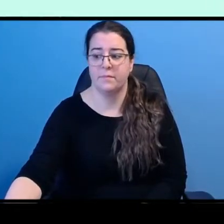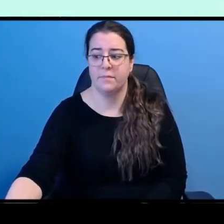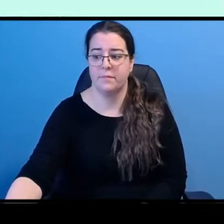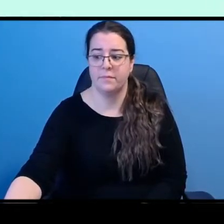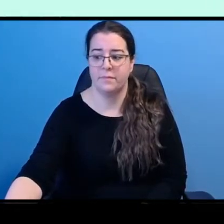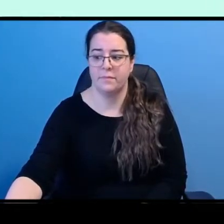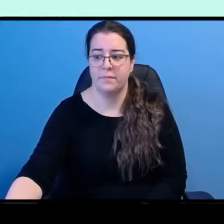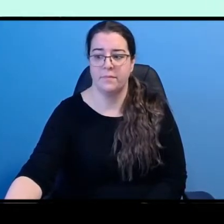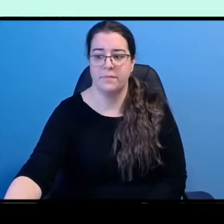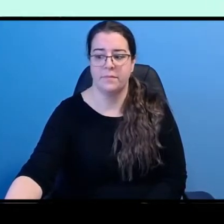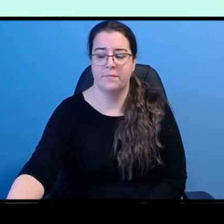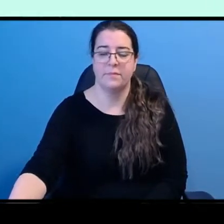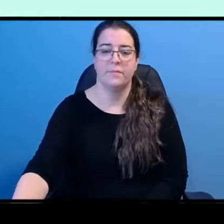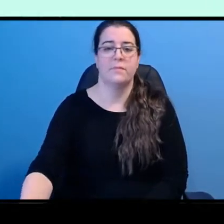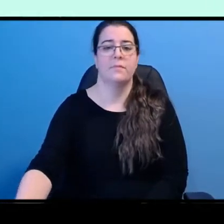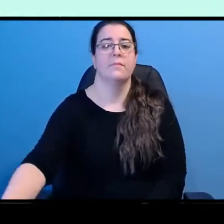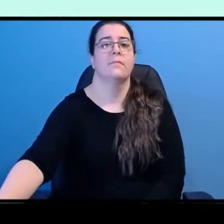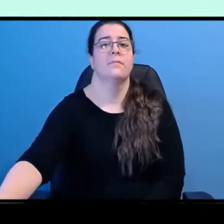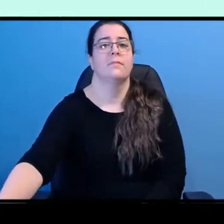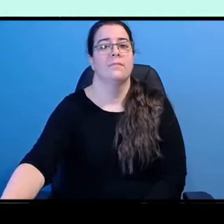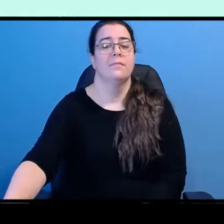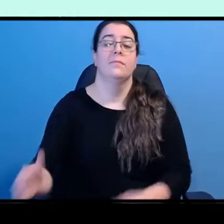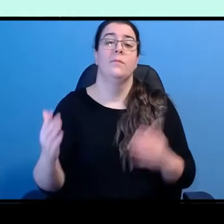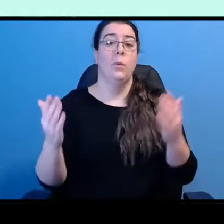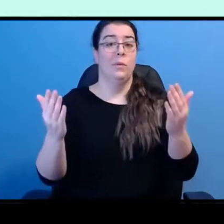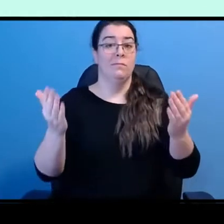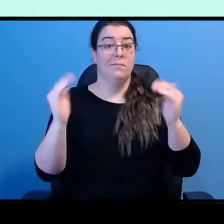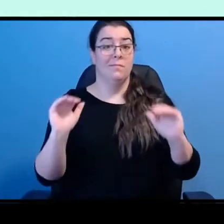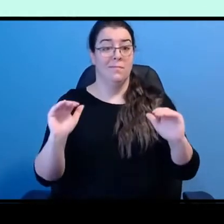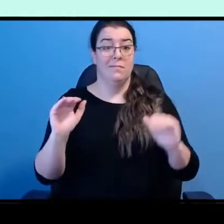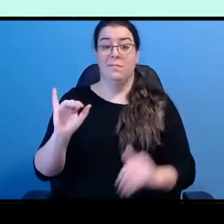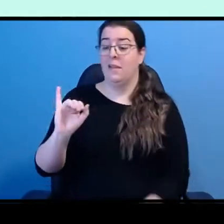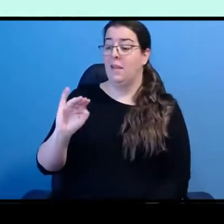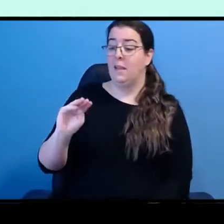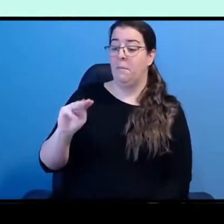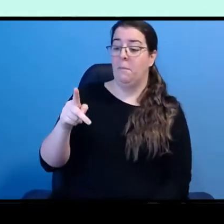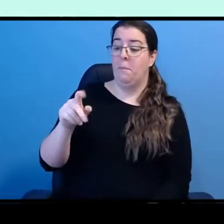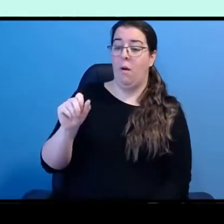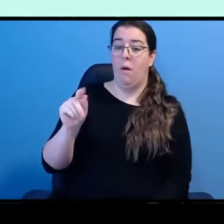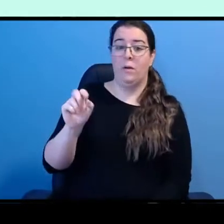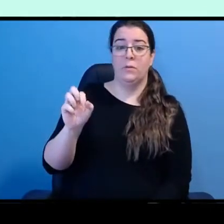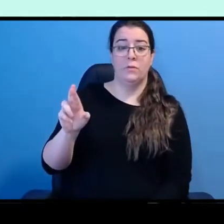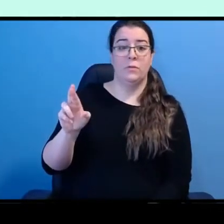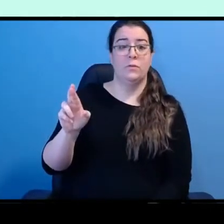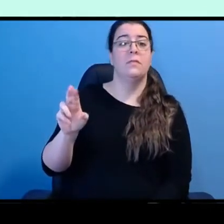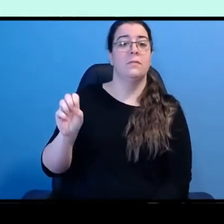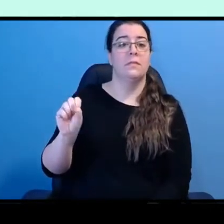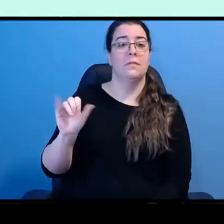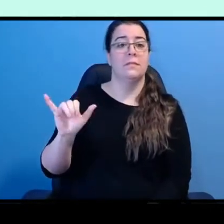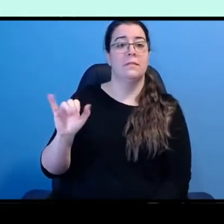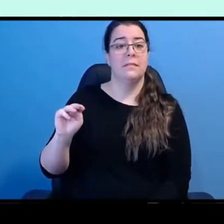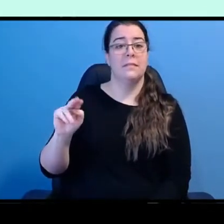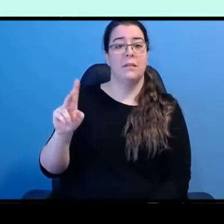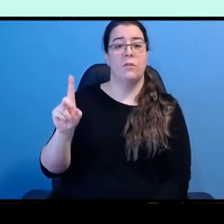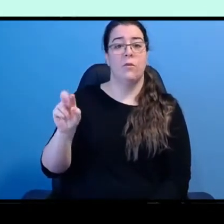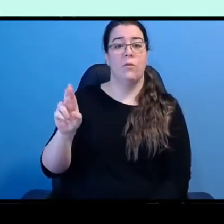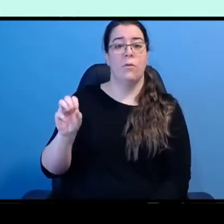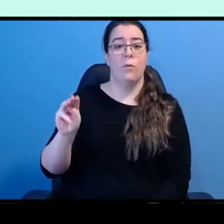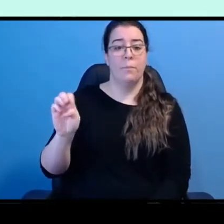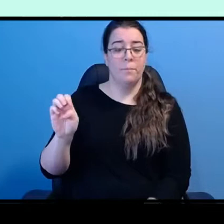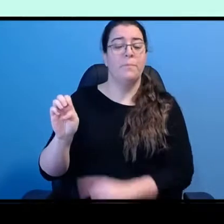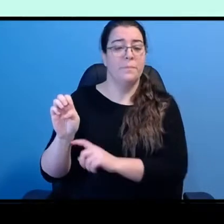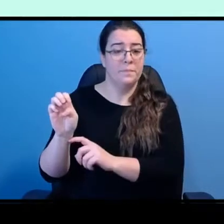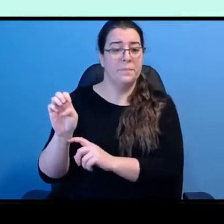We could do a whole workshop just on that, I think. And last night we had our Digital Matters youth do